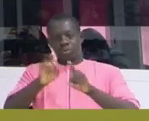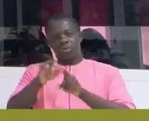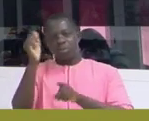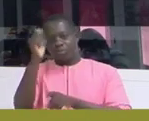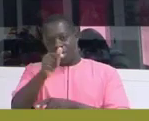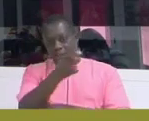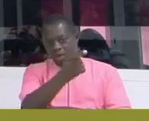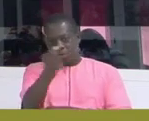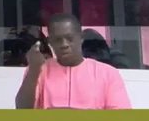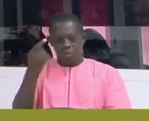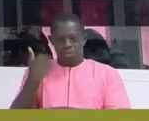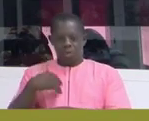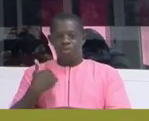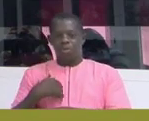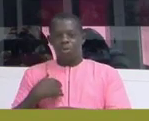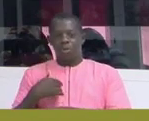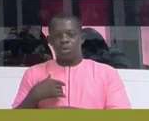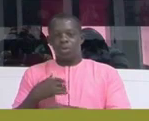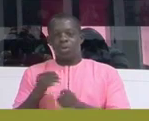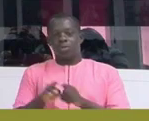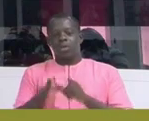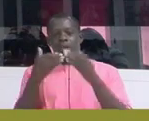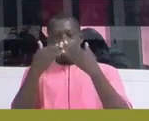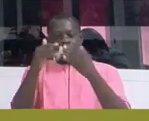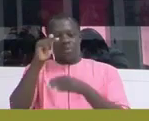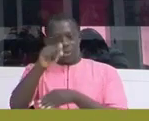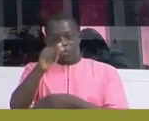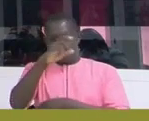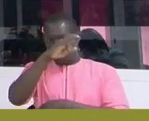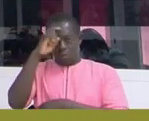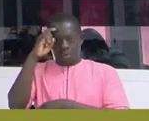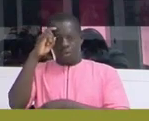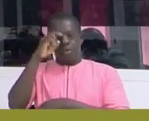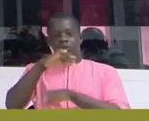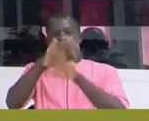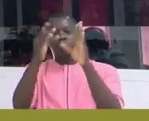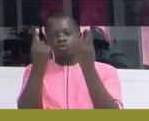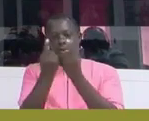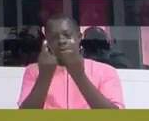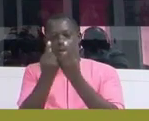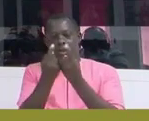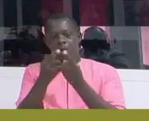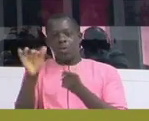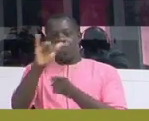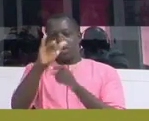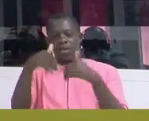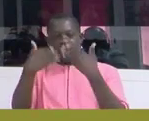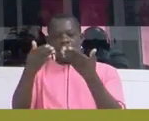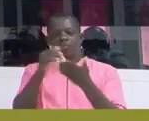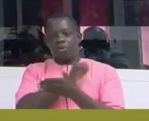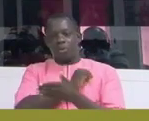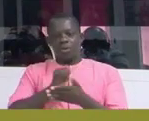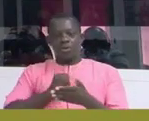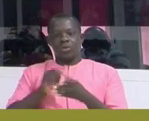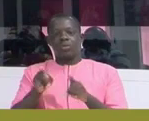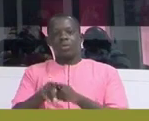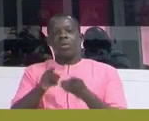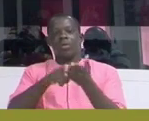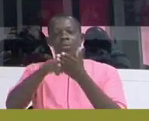our hands that we are going to pay you now I said this work is work